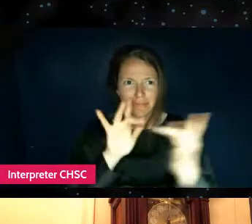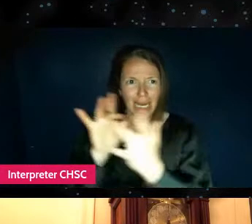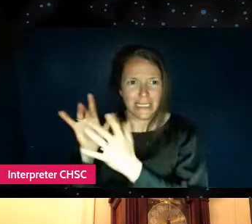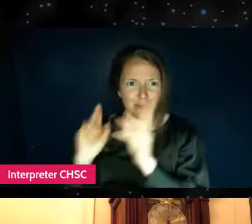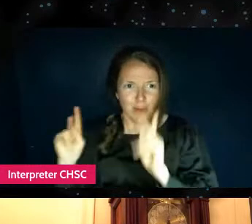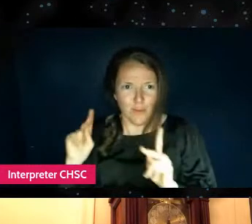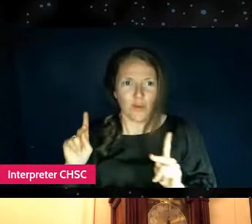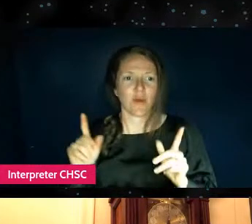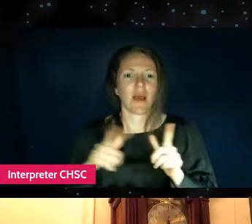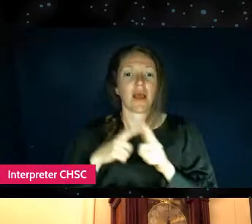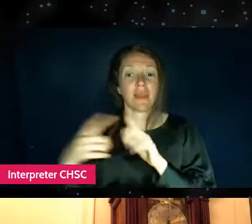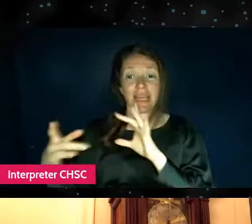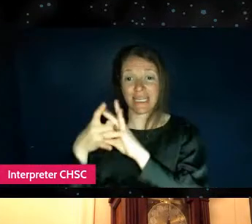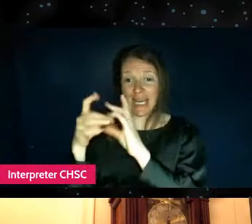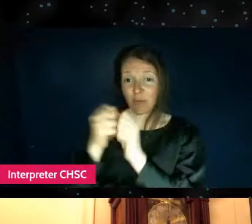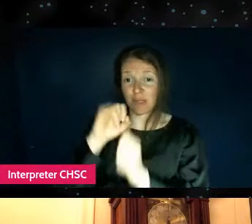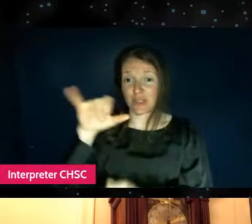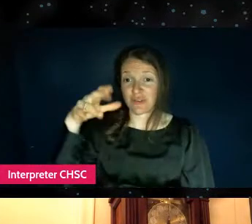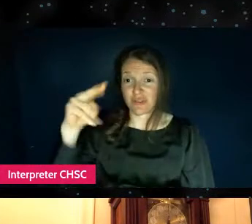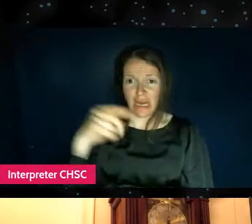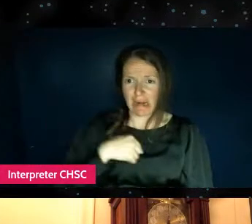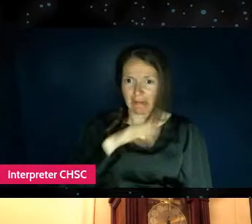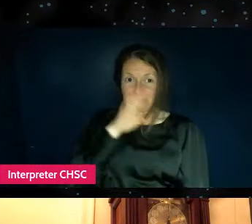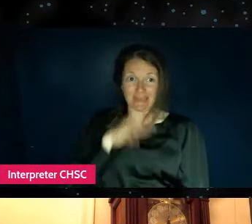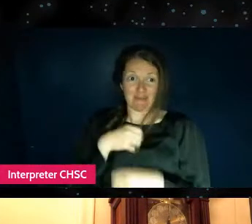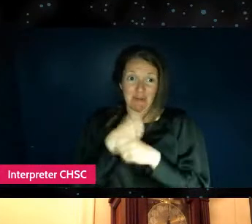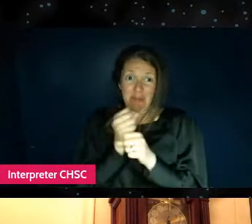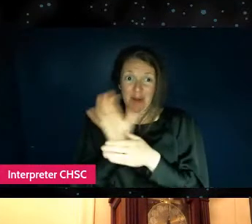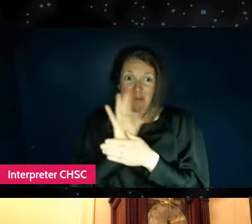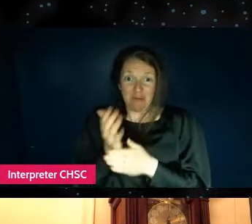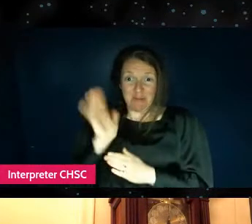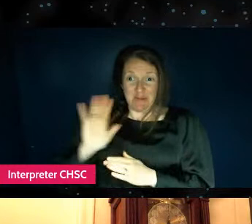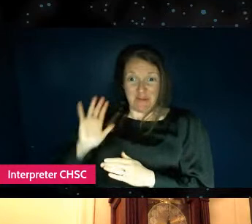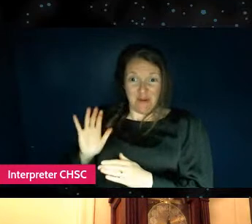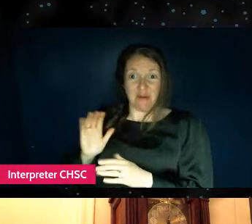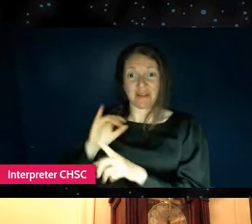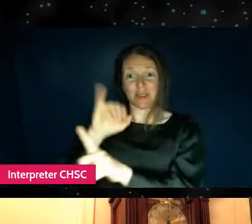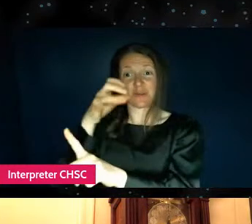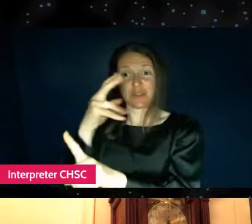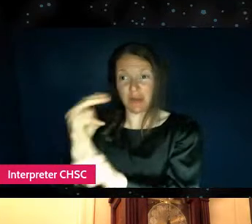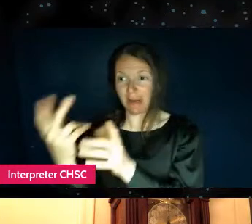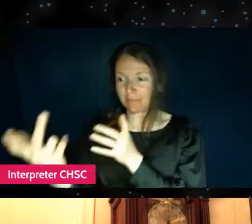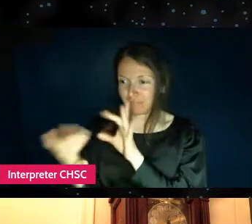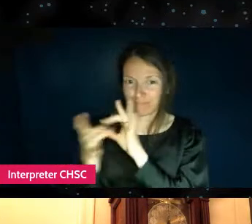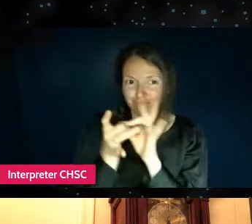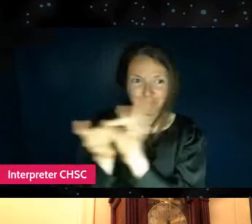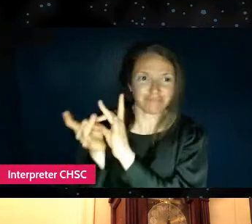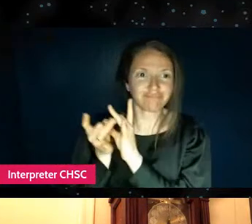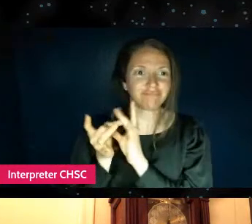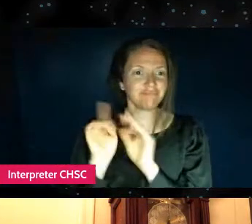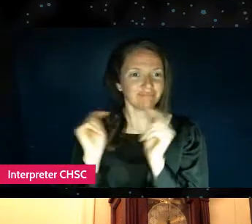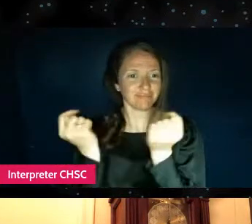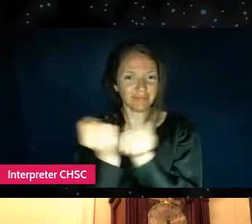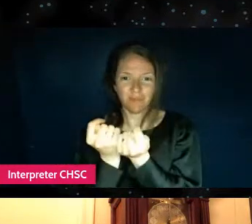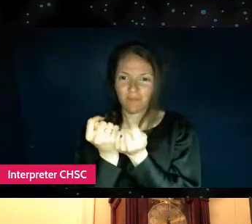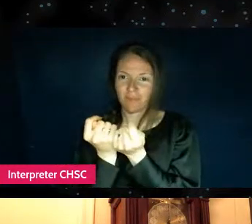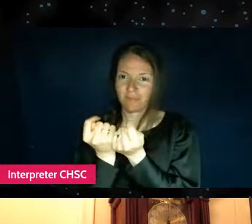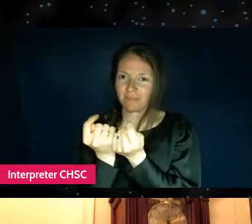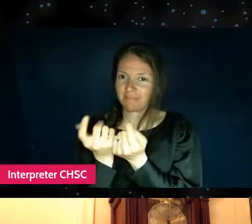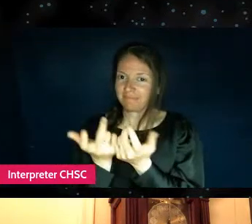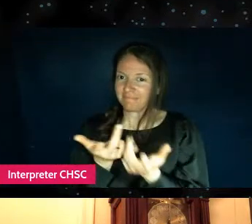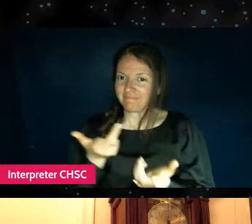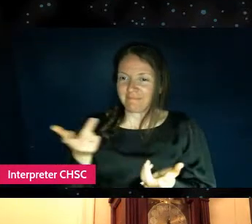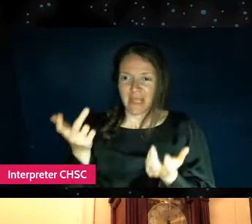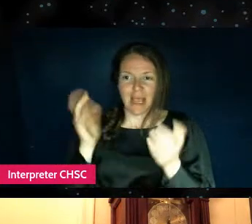got connected with Jen. I'd never made a movie before and got connected to Jen, and we just had this amazing, you